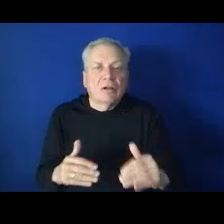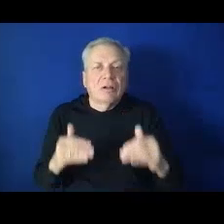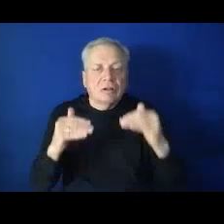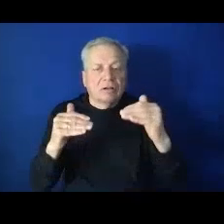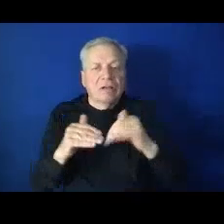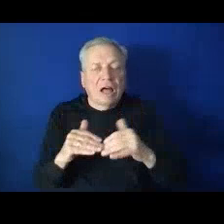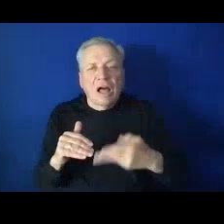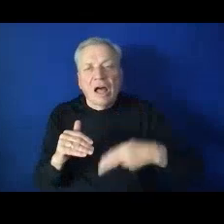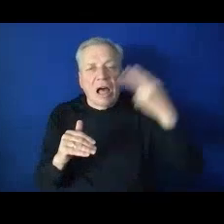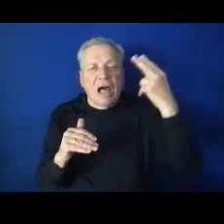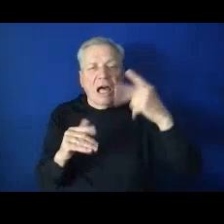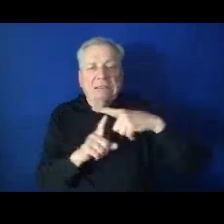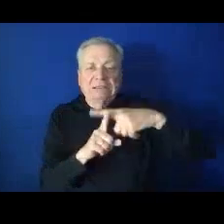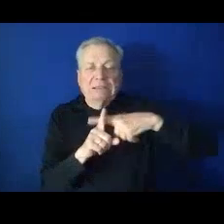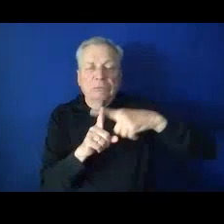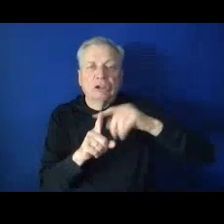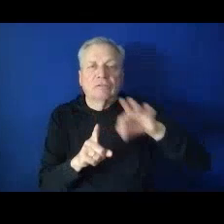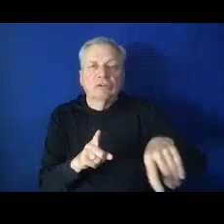temperature.